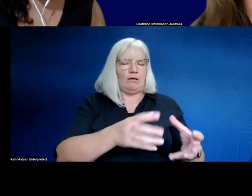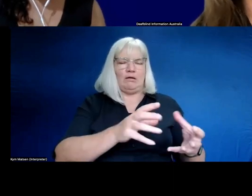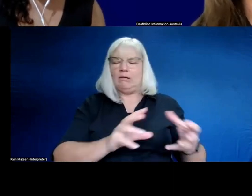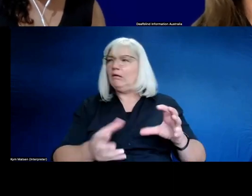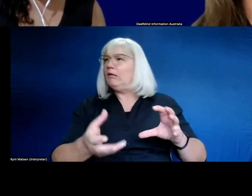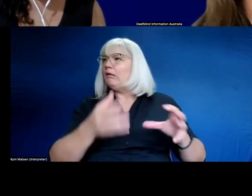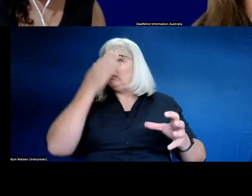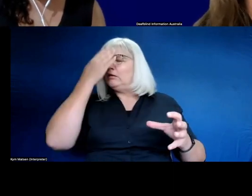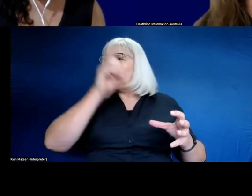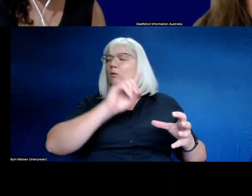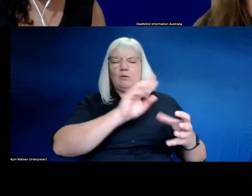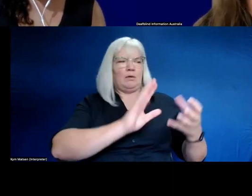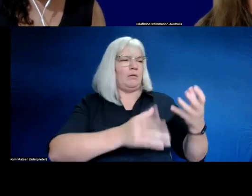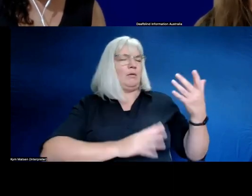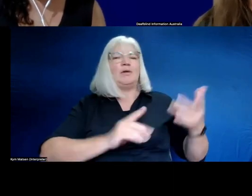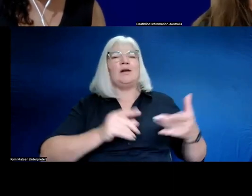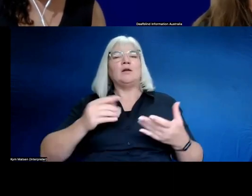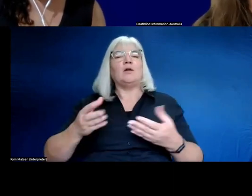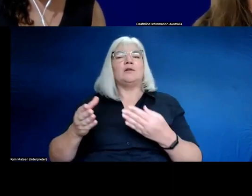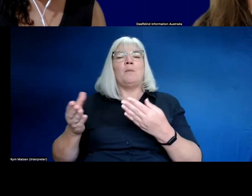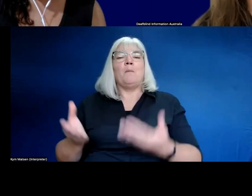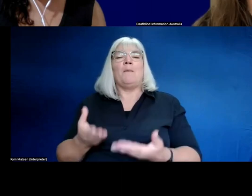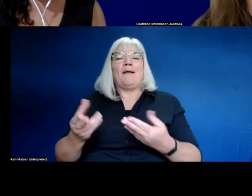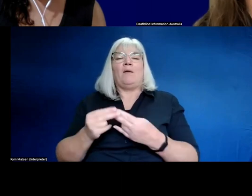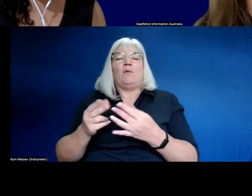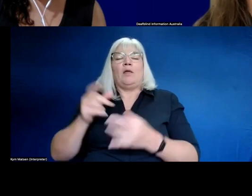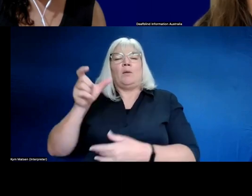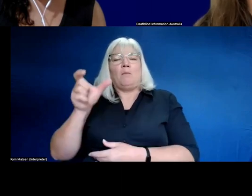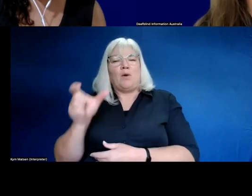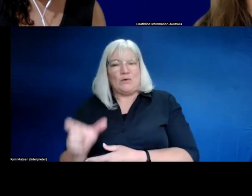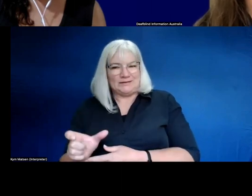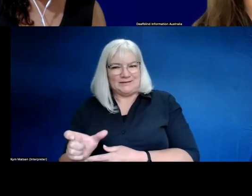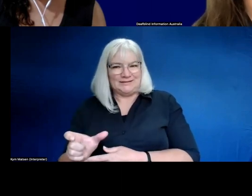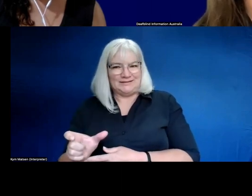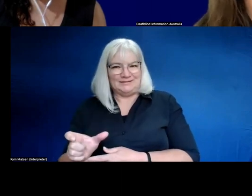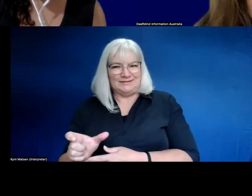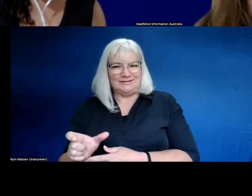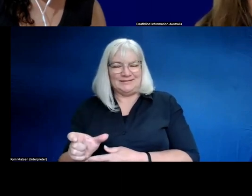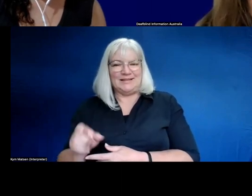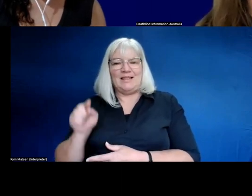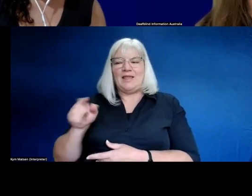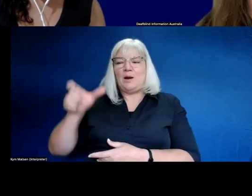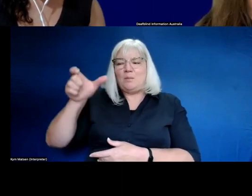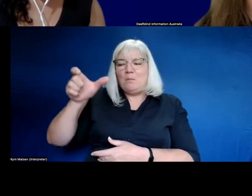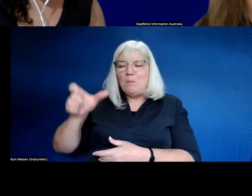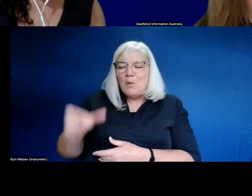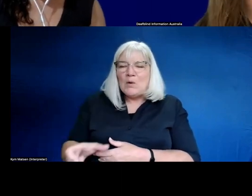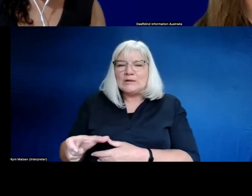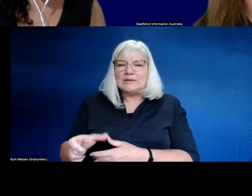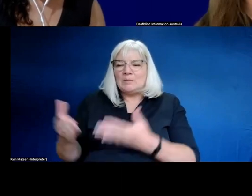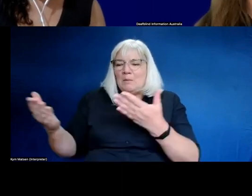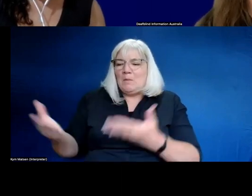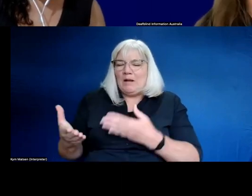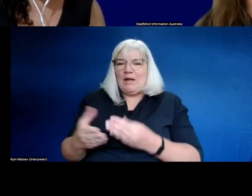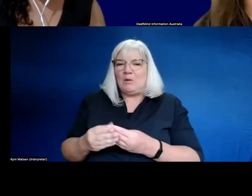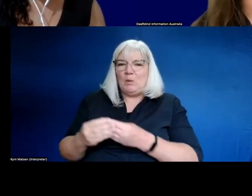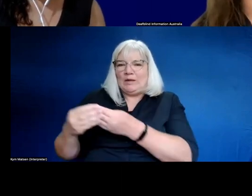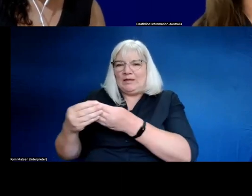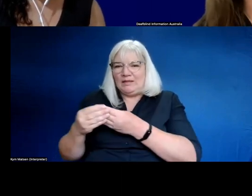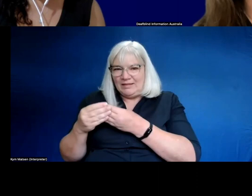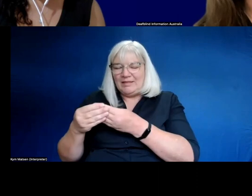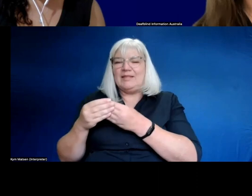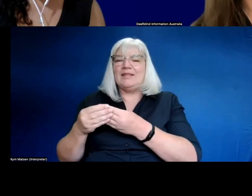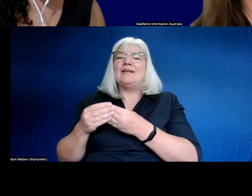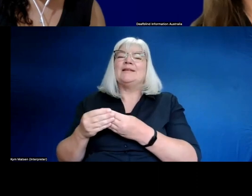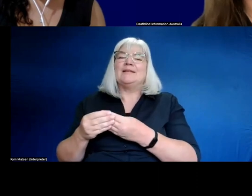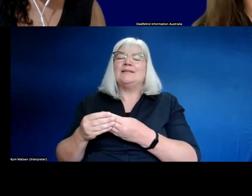I've never experienced this before. So maybe the person is actually another person is actually a much better